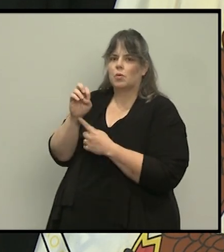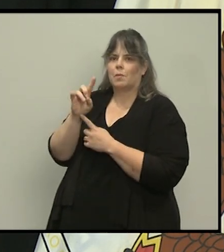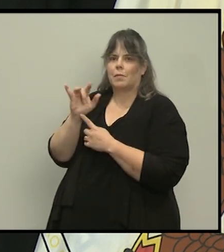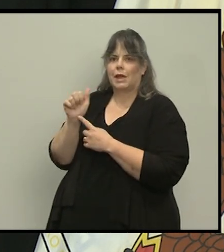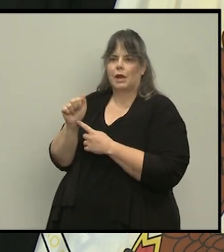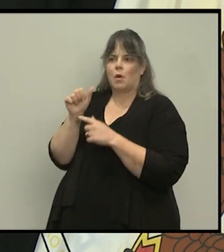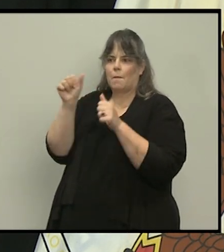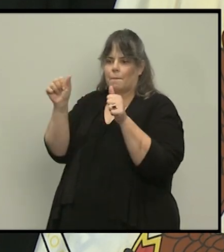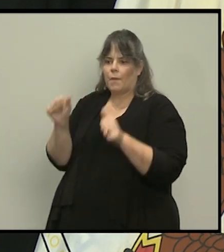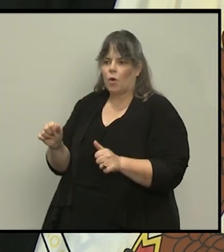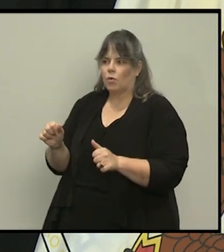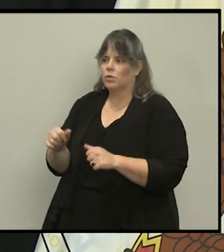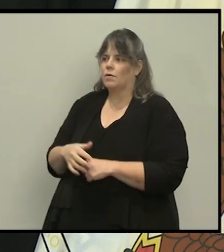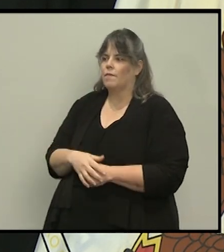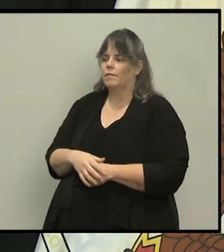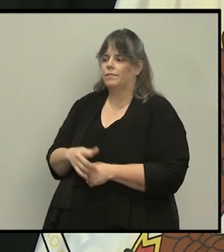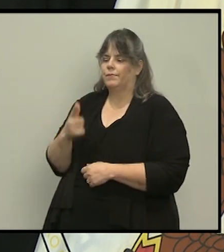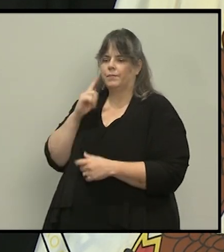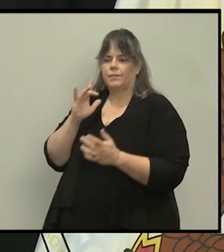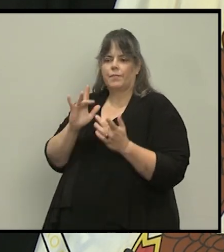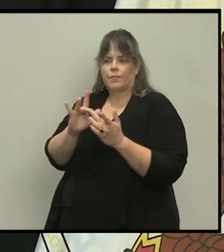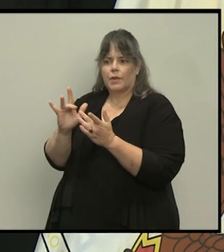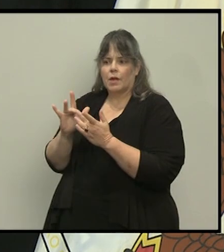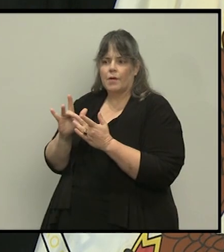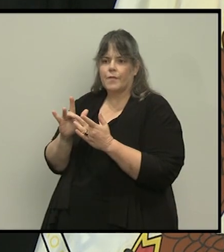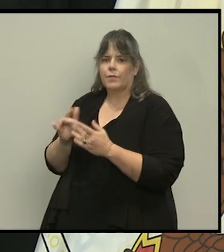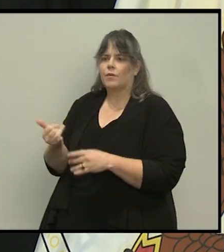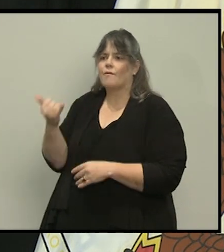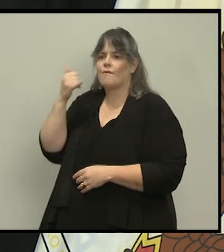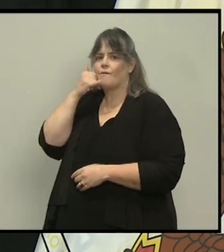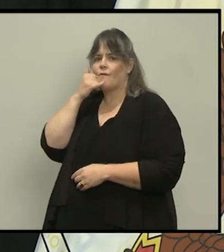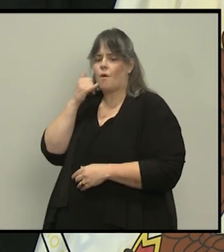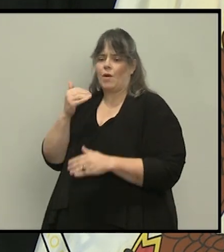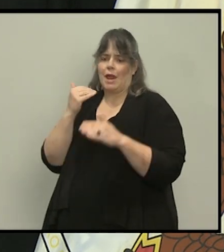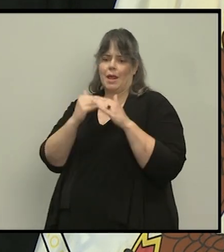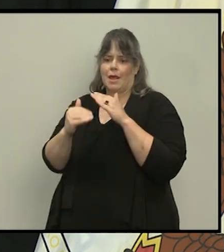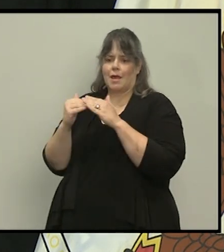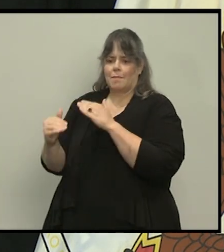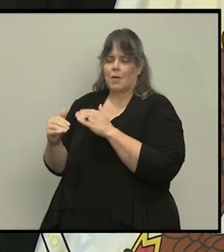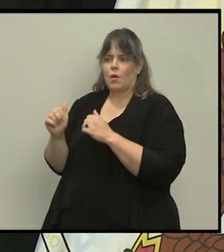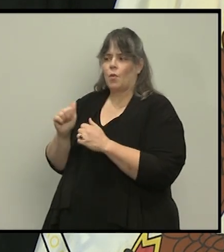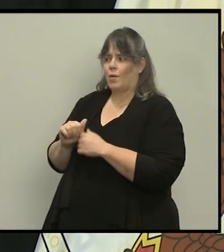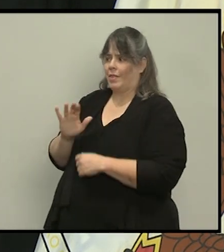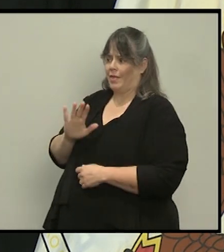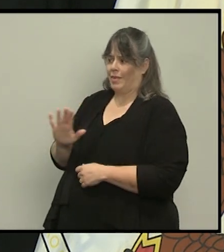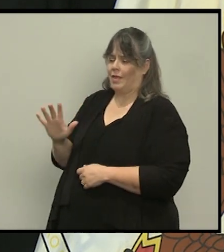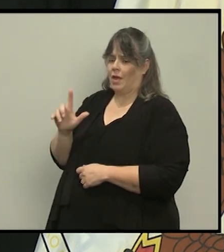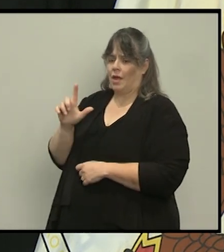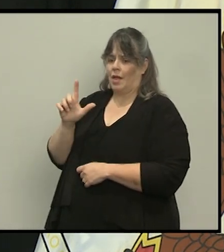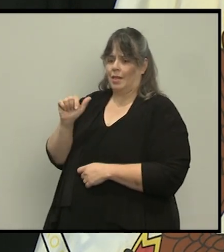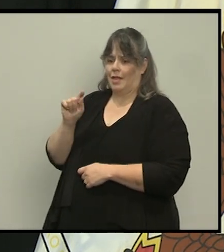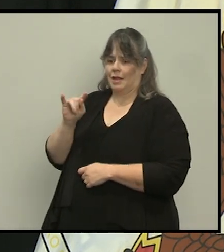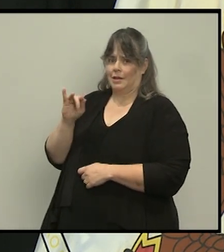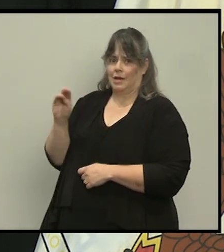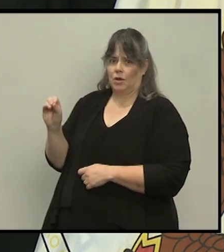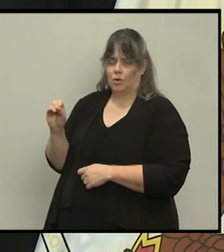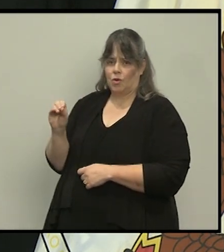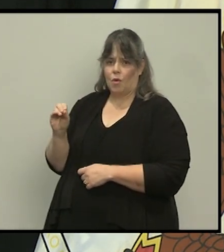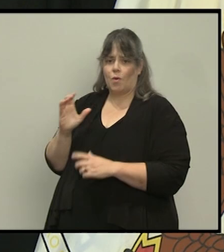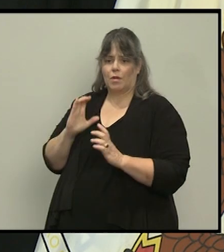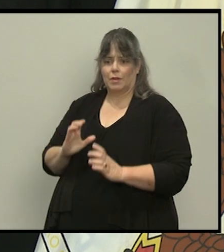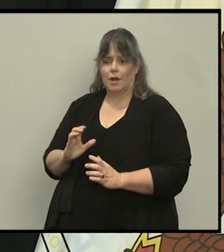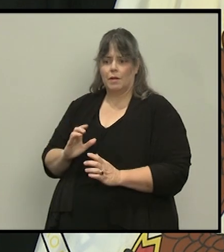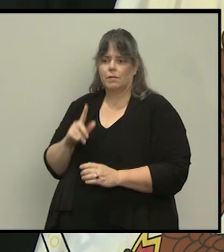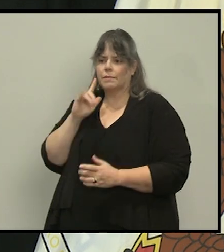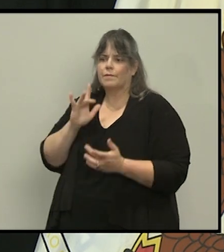organizations have stayed in close contact through phone and email connection with their Latino clients, and many are doing direct street and community